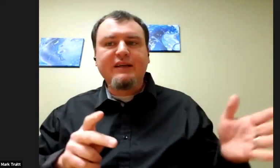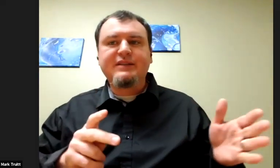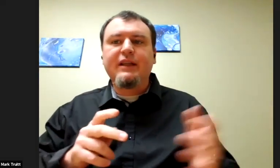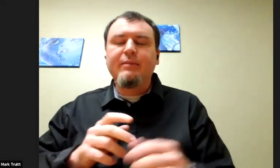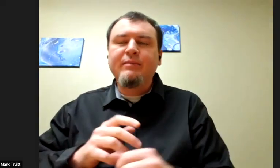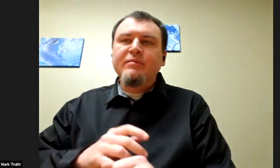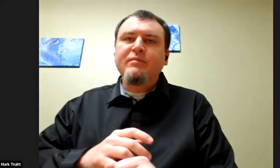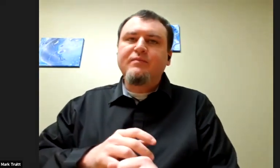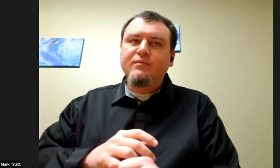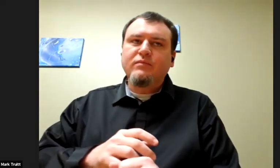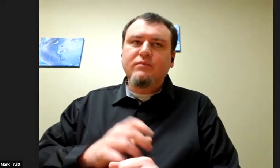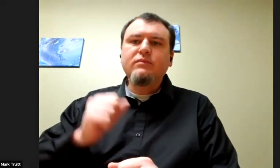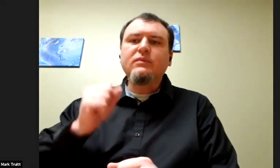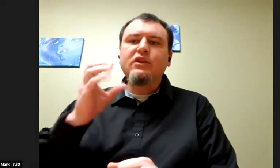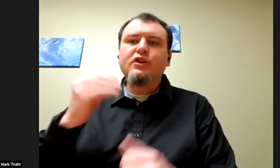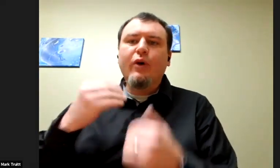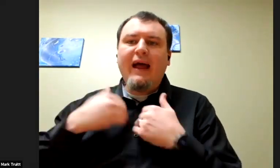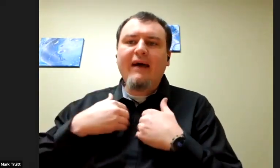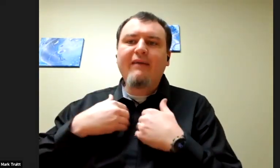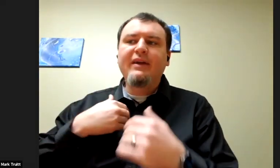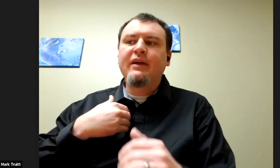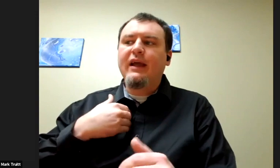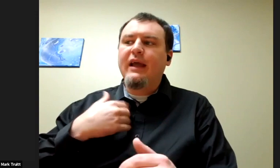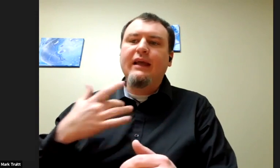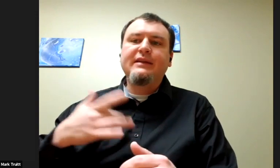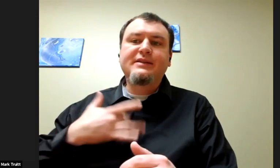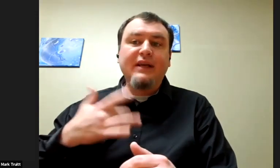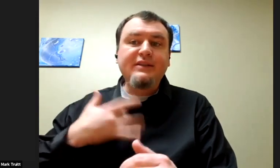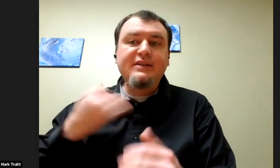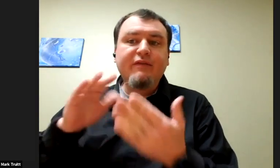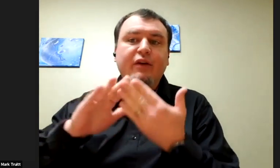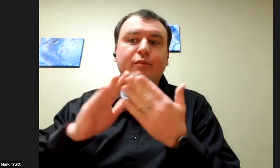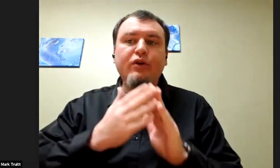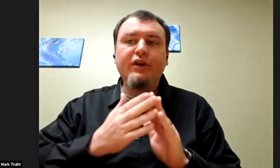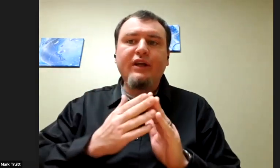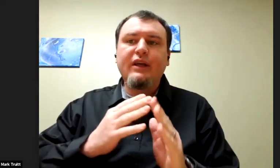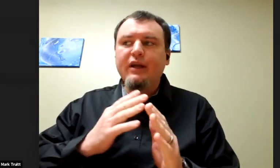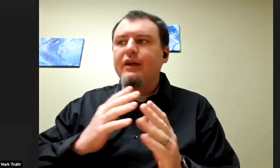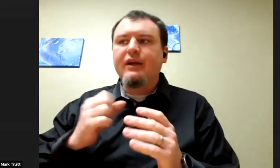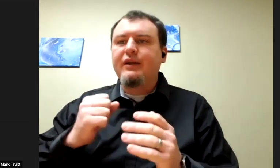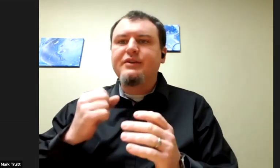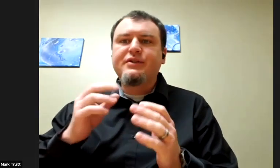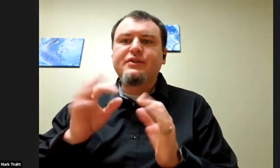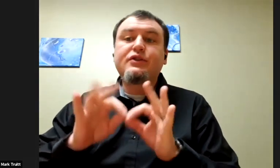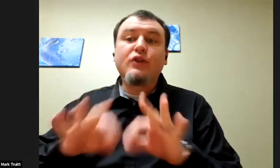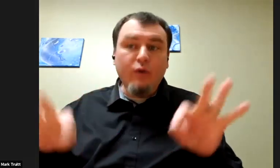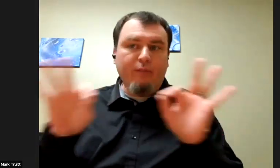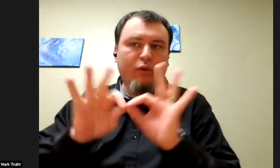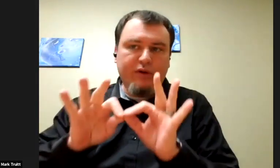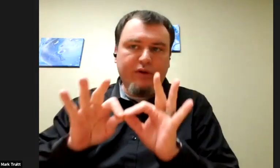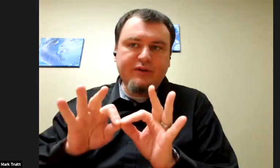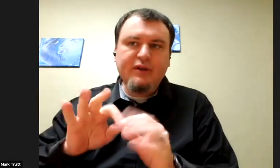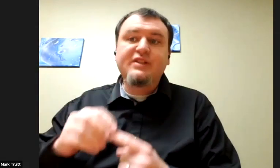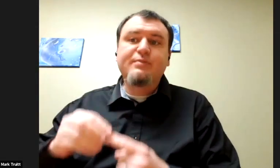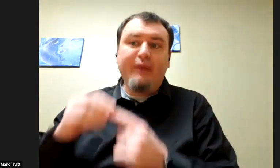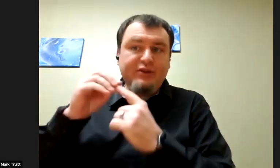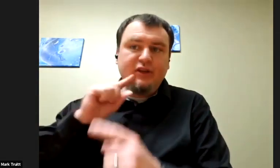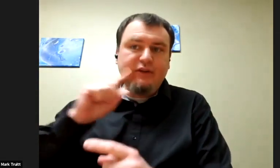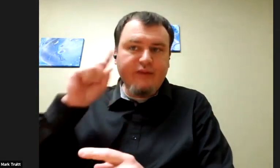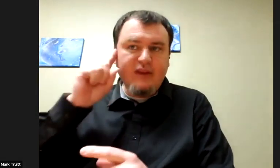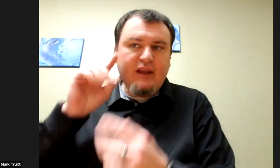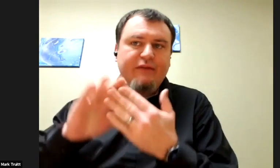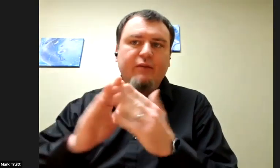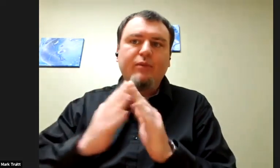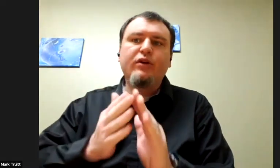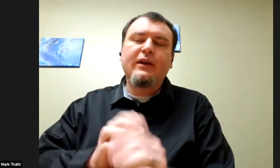person next to them. So having a sense of community is so important,